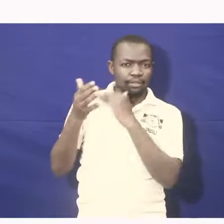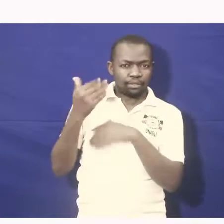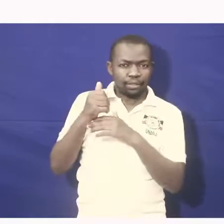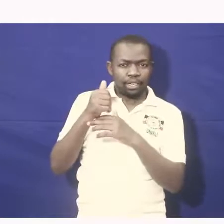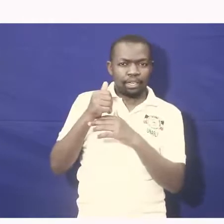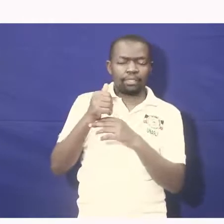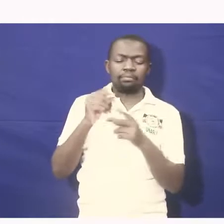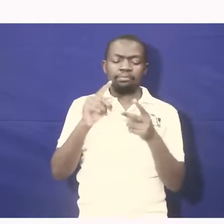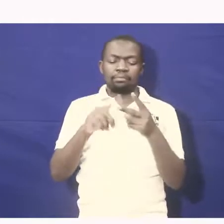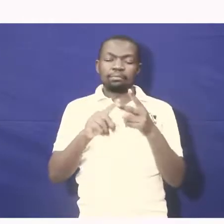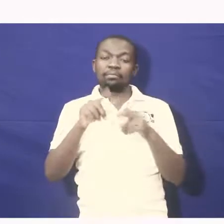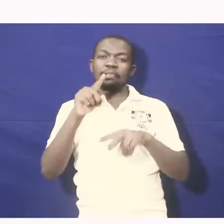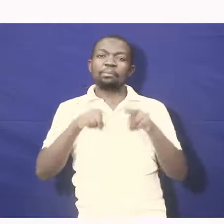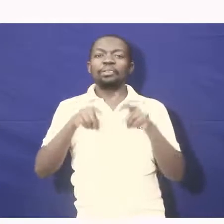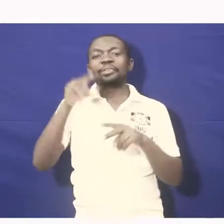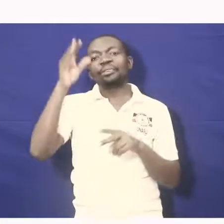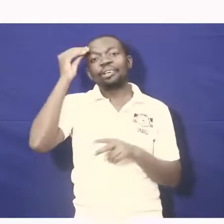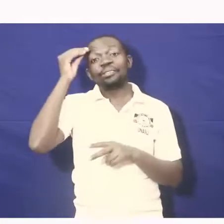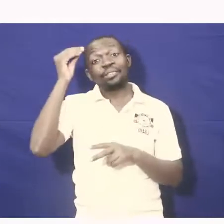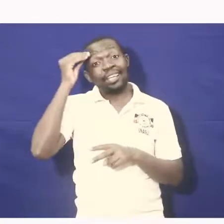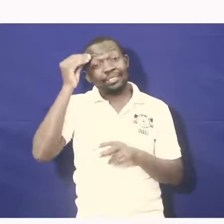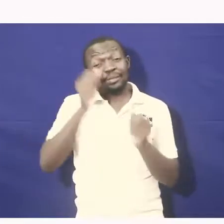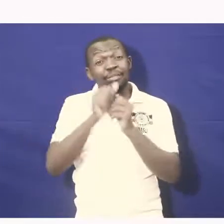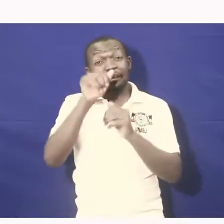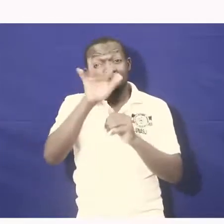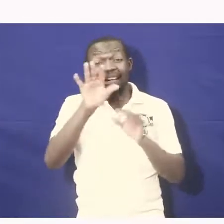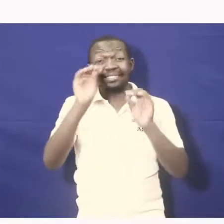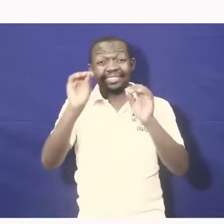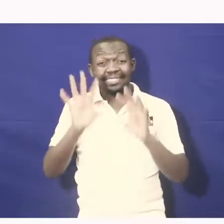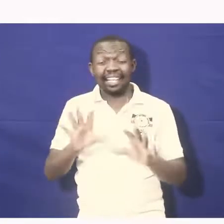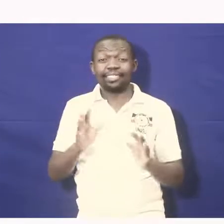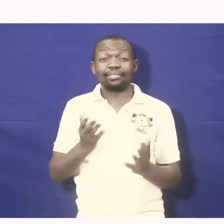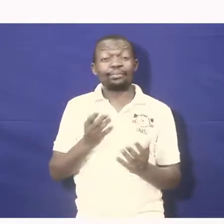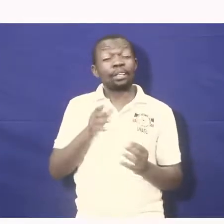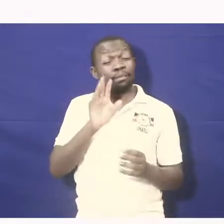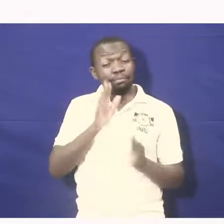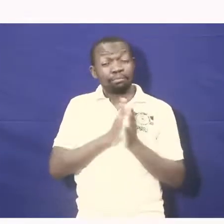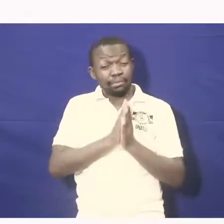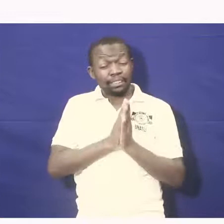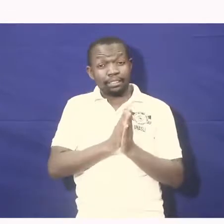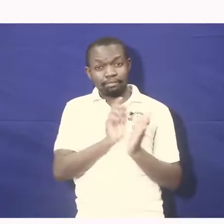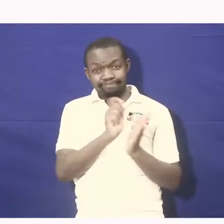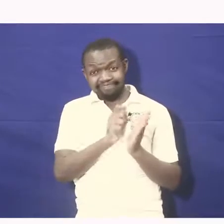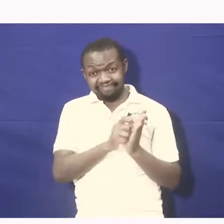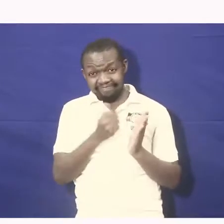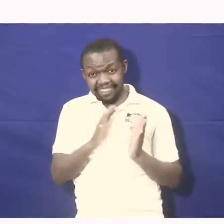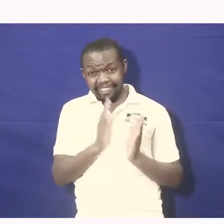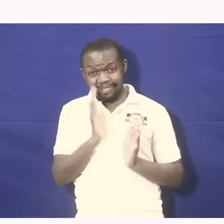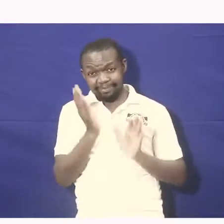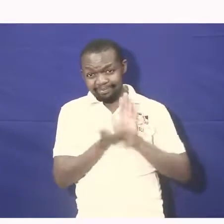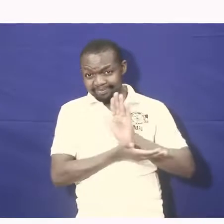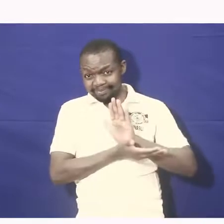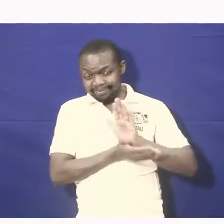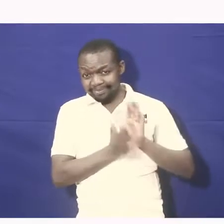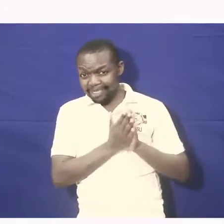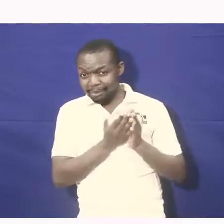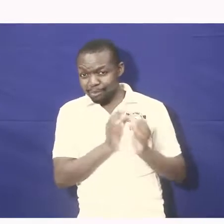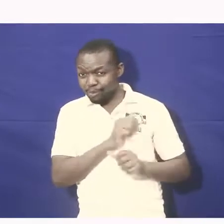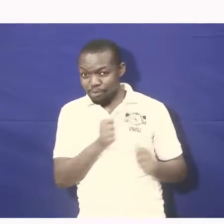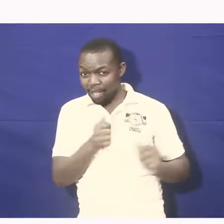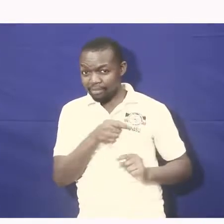schools open. You take them, keep the books properly, and you have